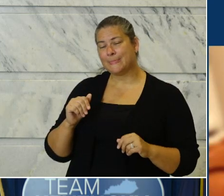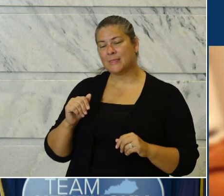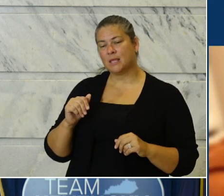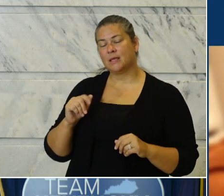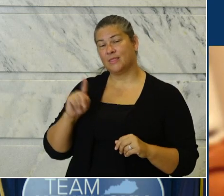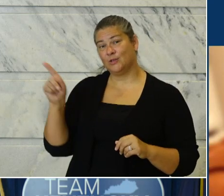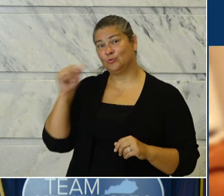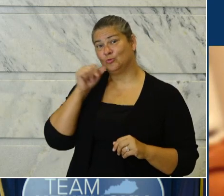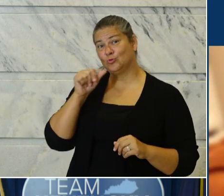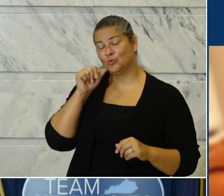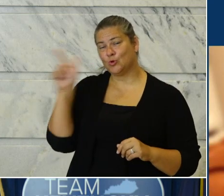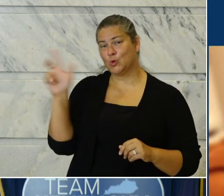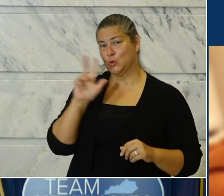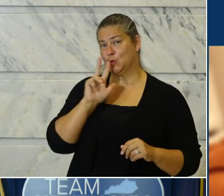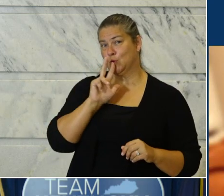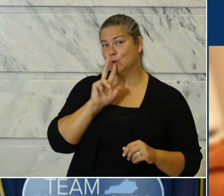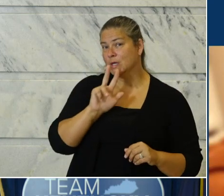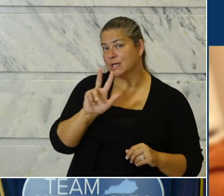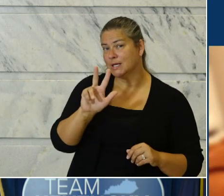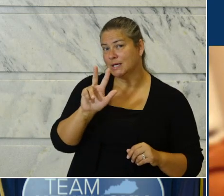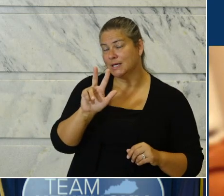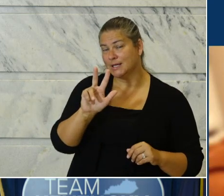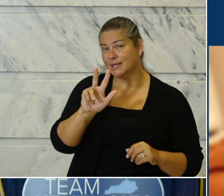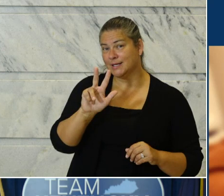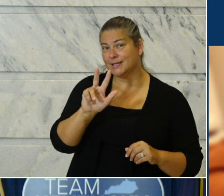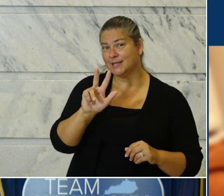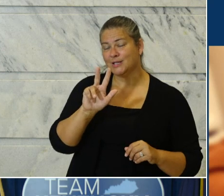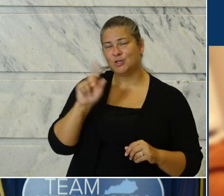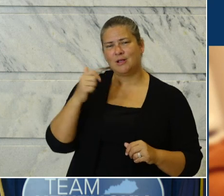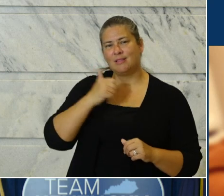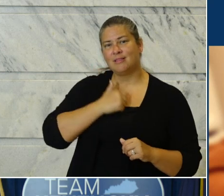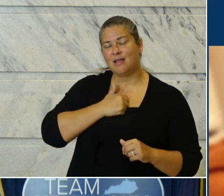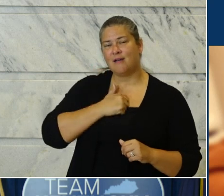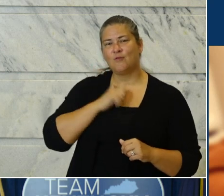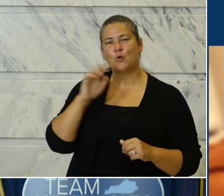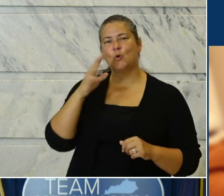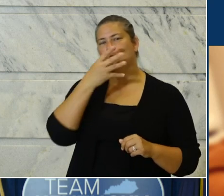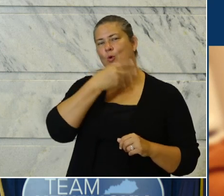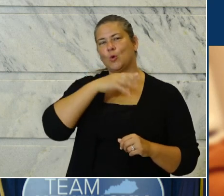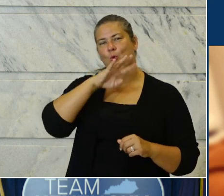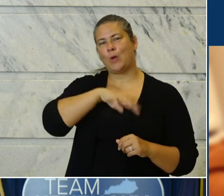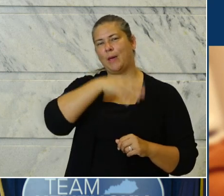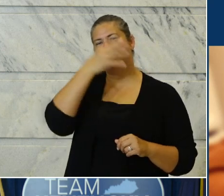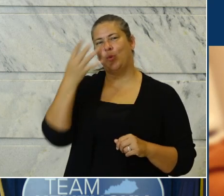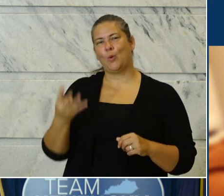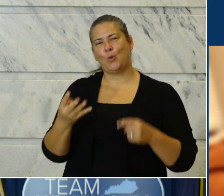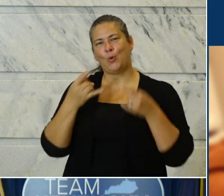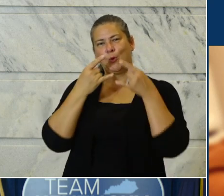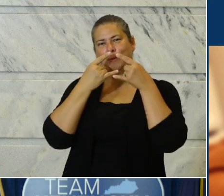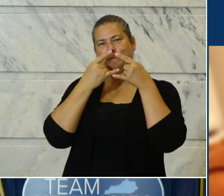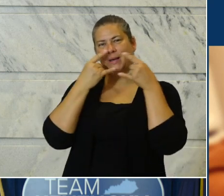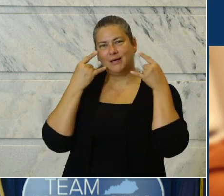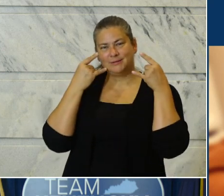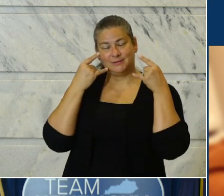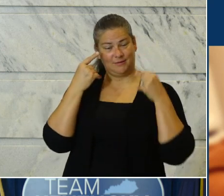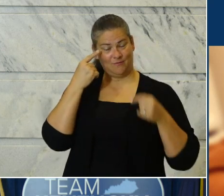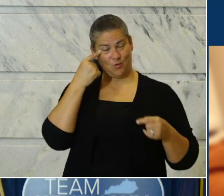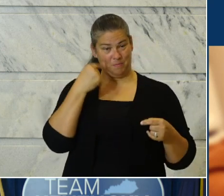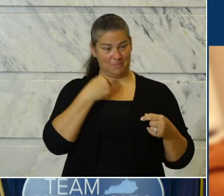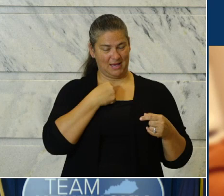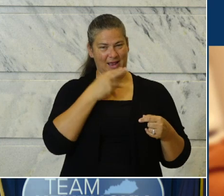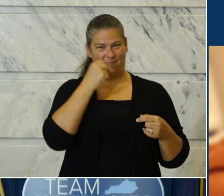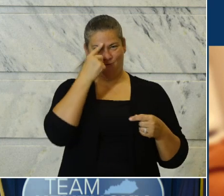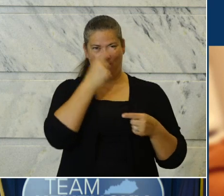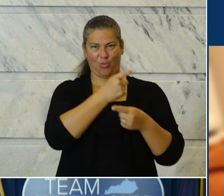This girl is 3 years old. And you know what? She loves wearing her rainbow bright mask for herself and others. To her, it's not